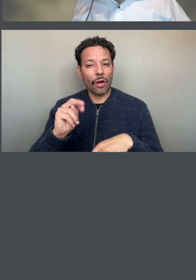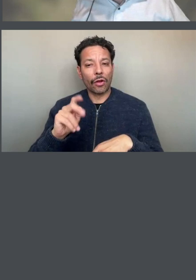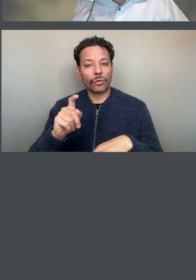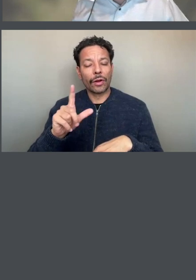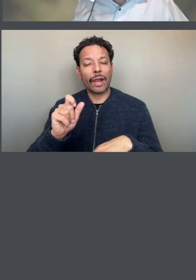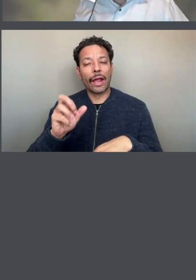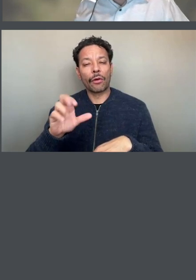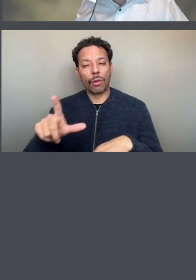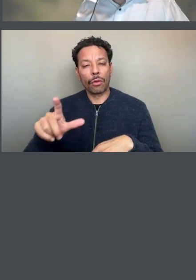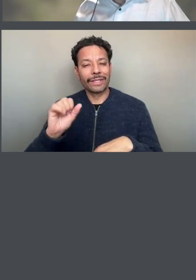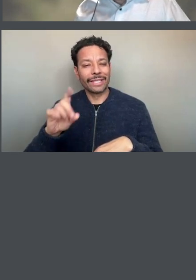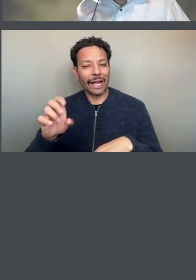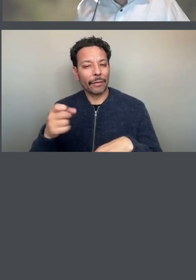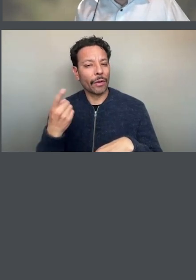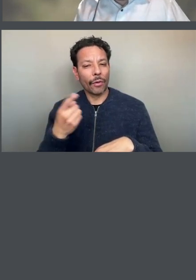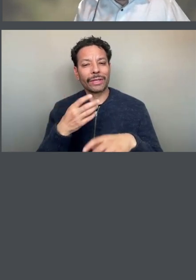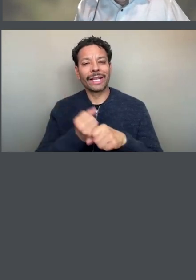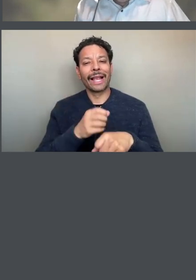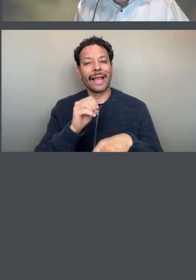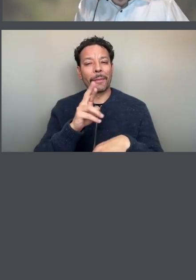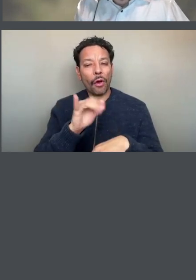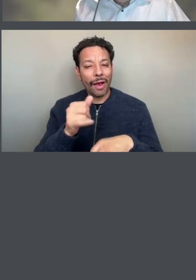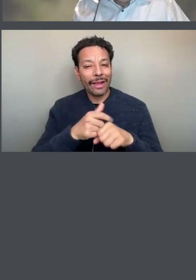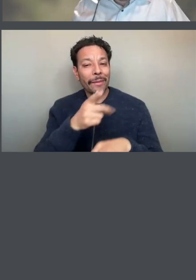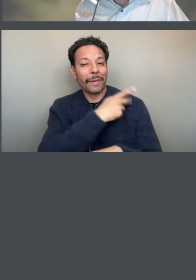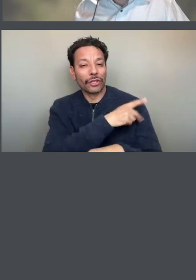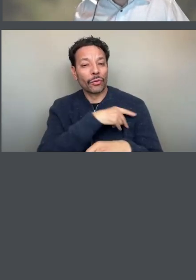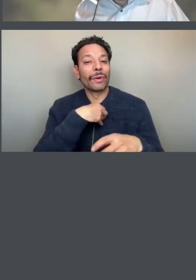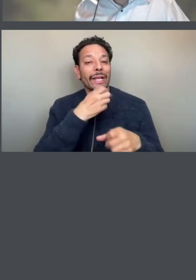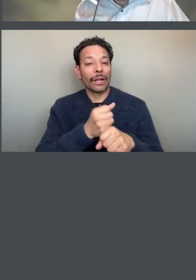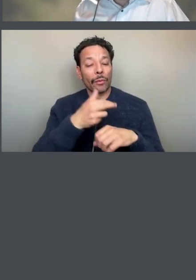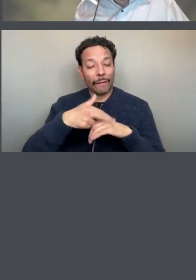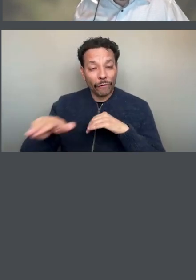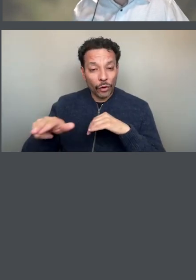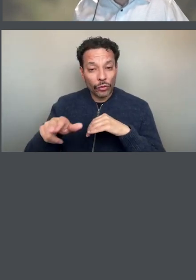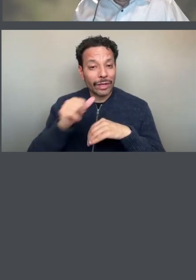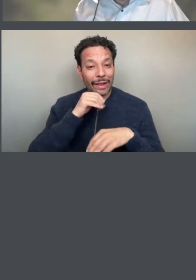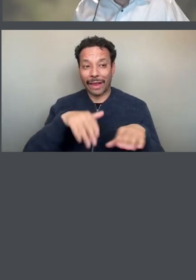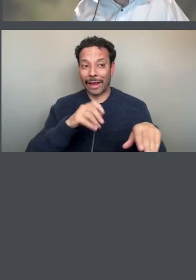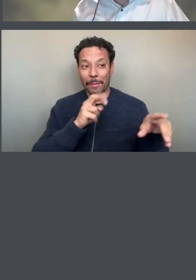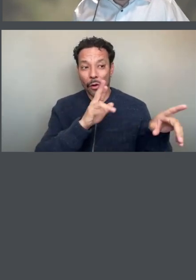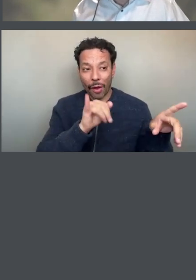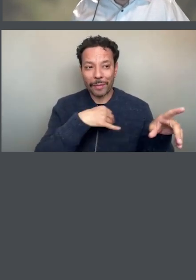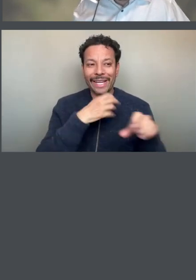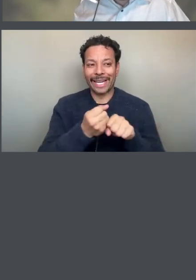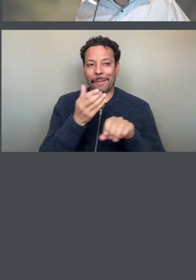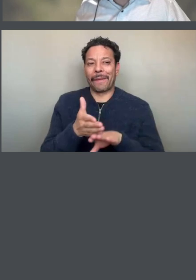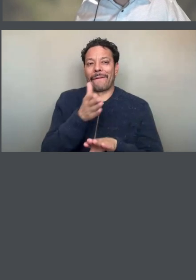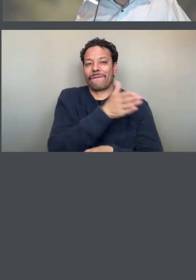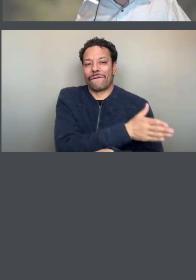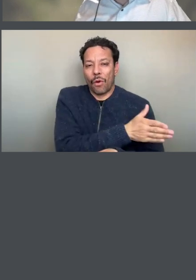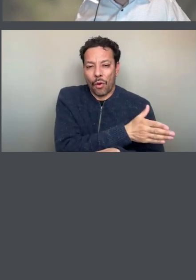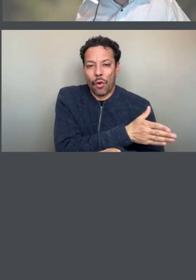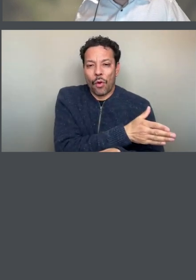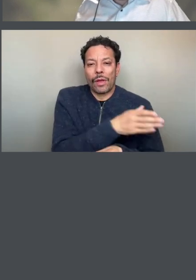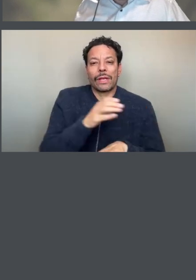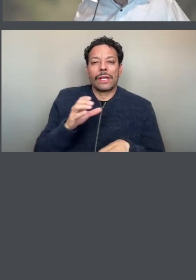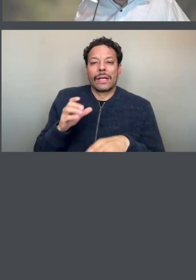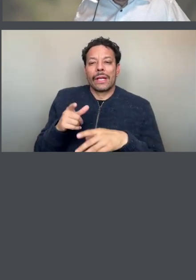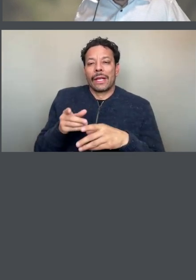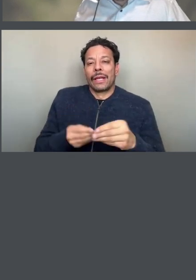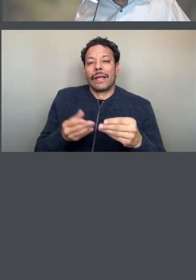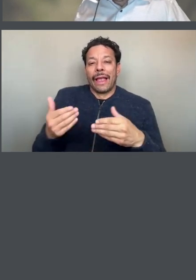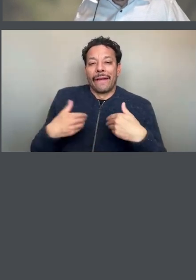get an MRI in these patients. In fact, when we get these referrals, if they haven't had an MRI, we get one before having them see our team,